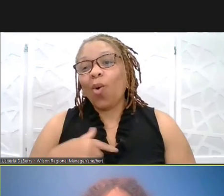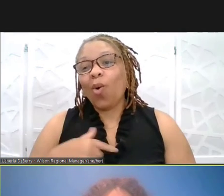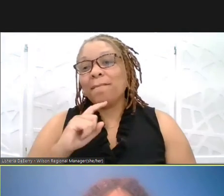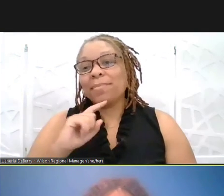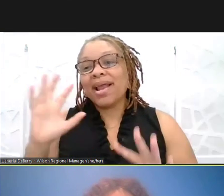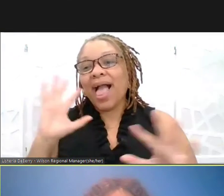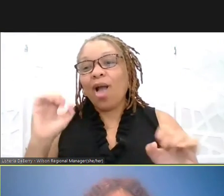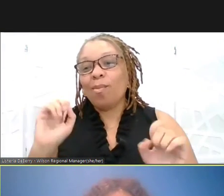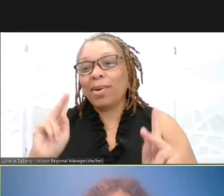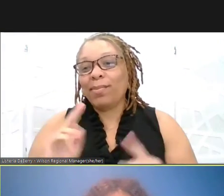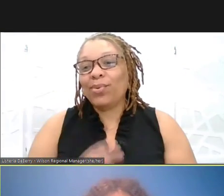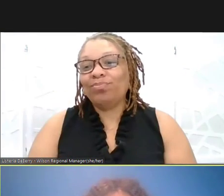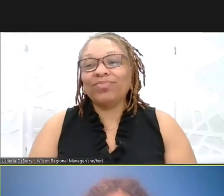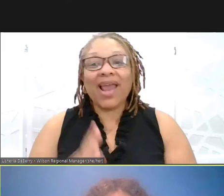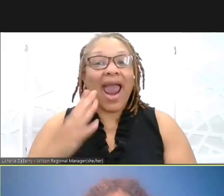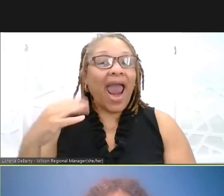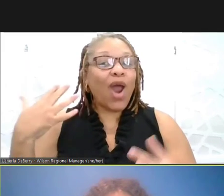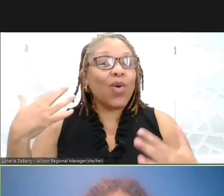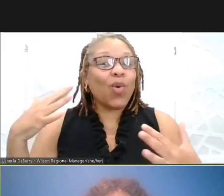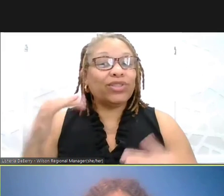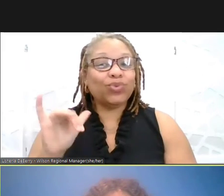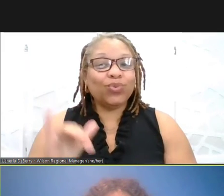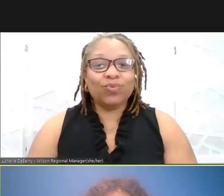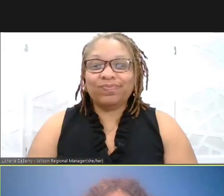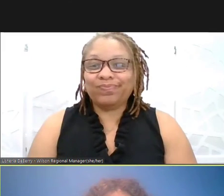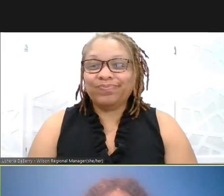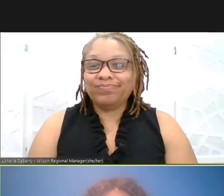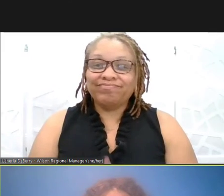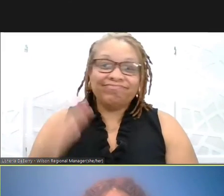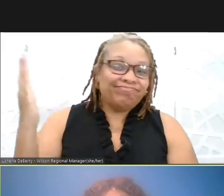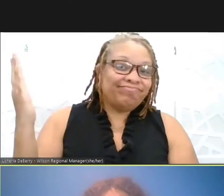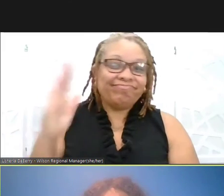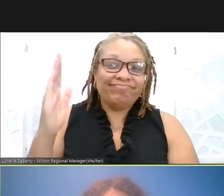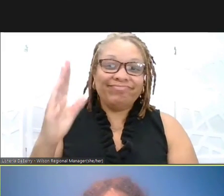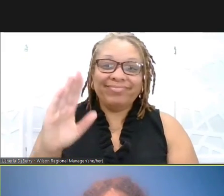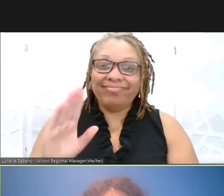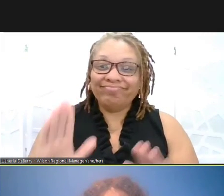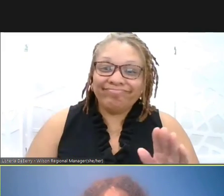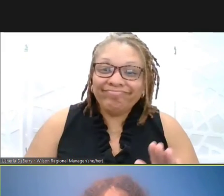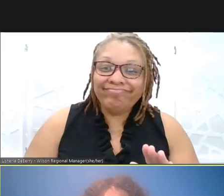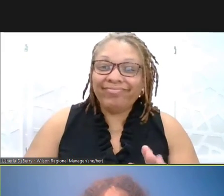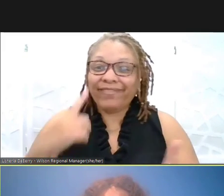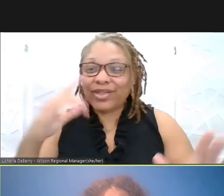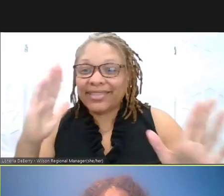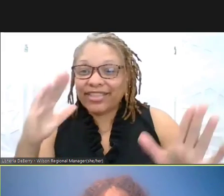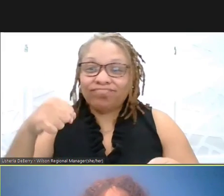They assume that deaf people are quiet. We're noisy and loud.